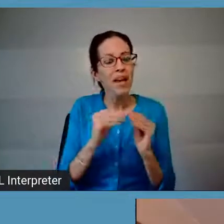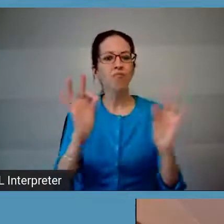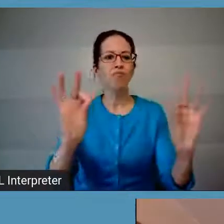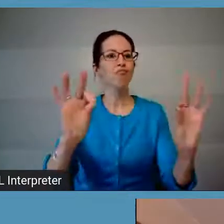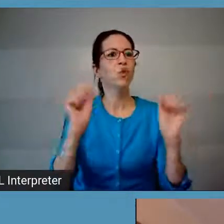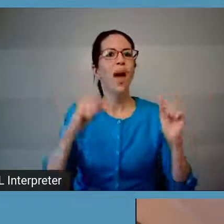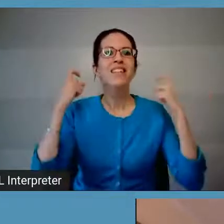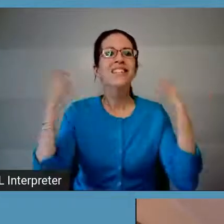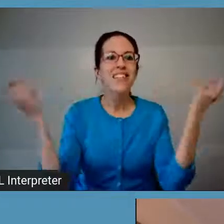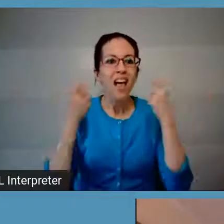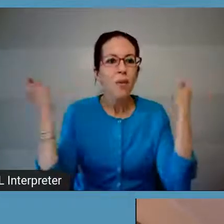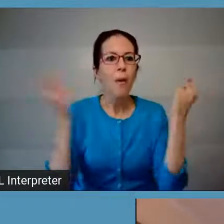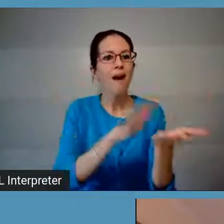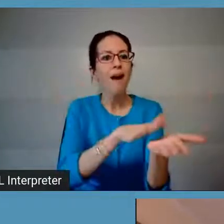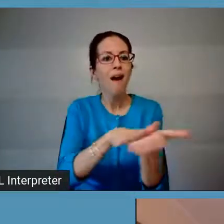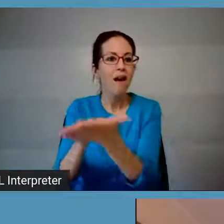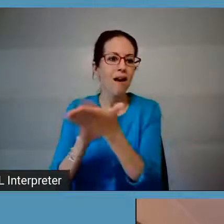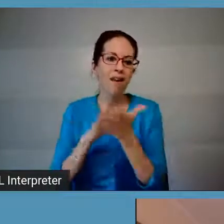morale.